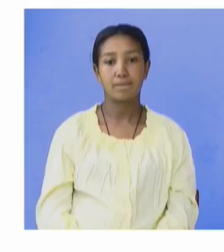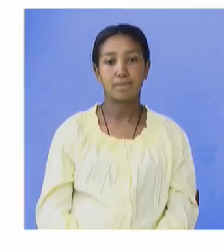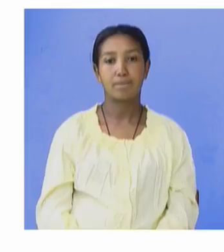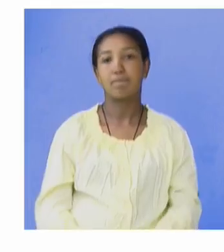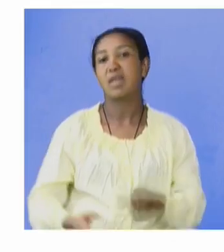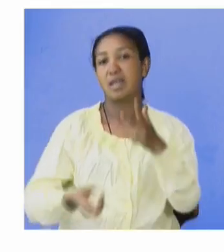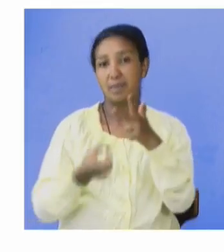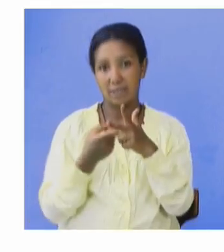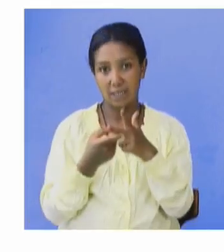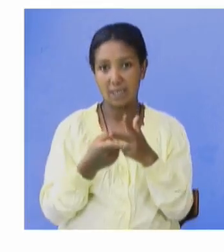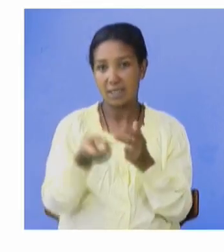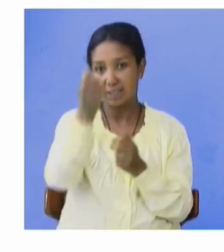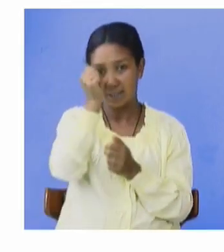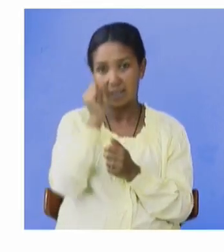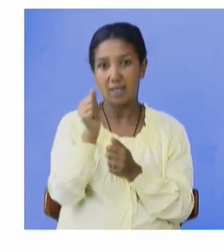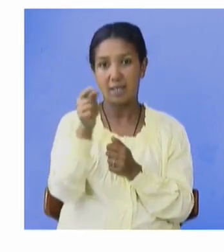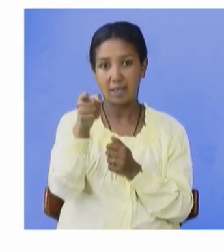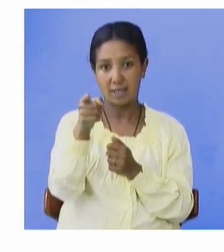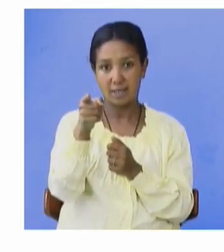Three, he